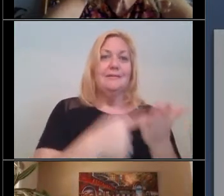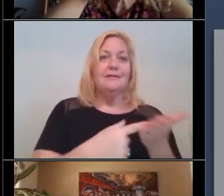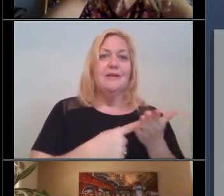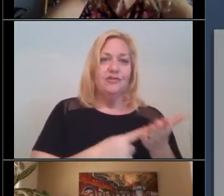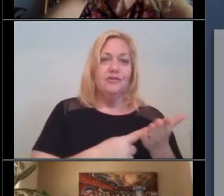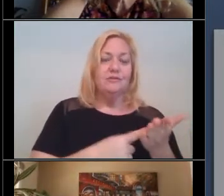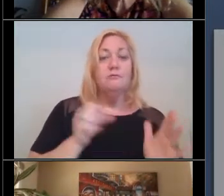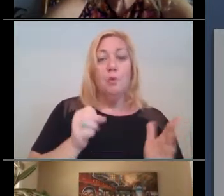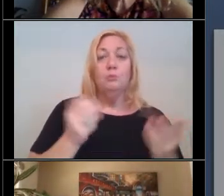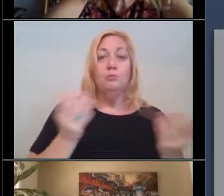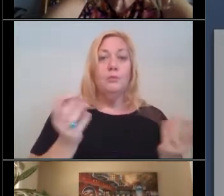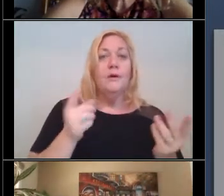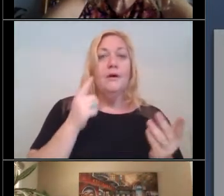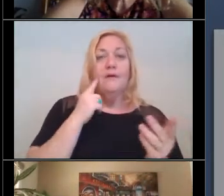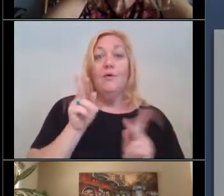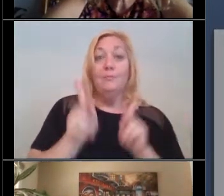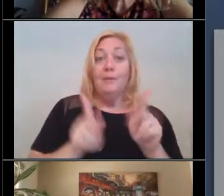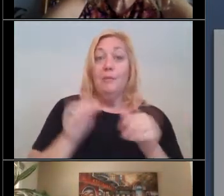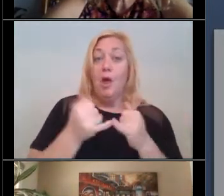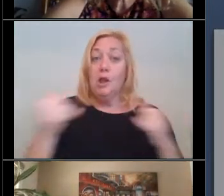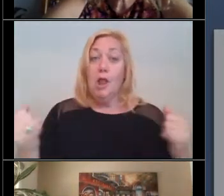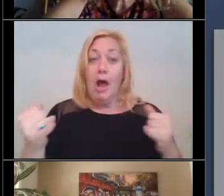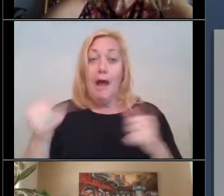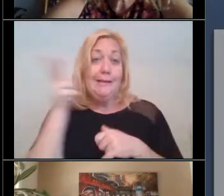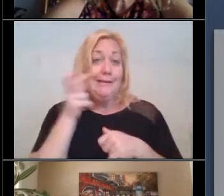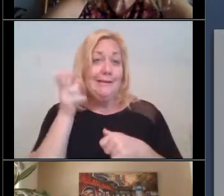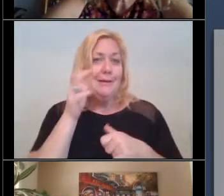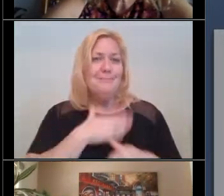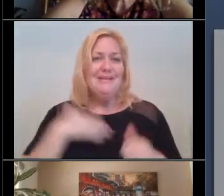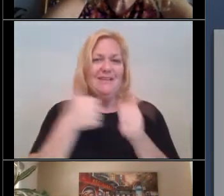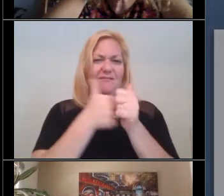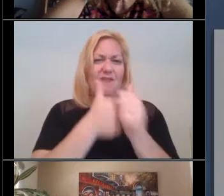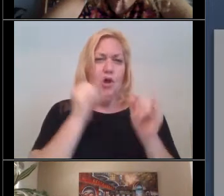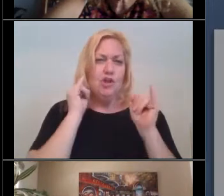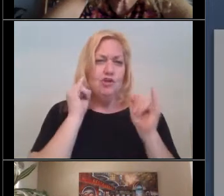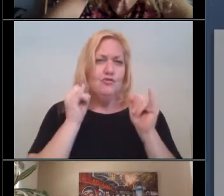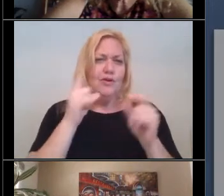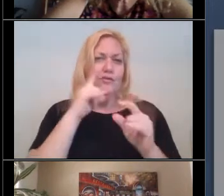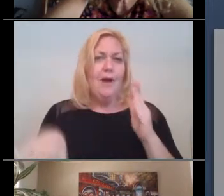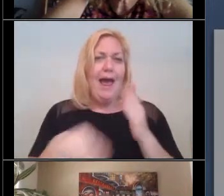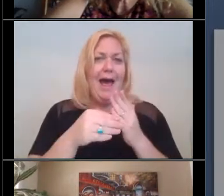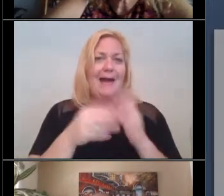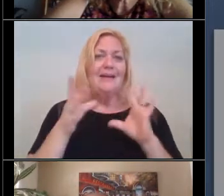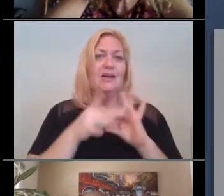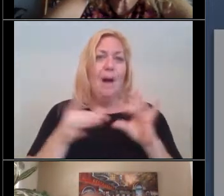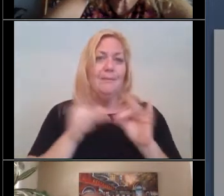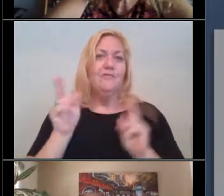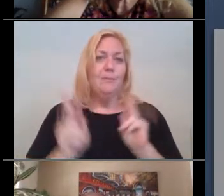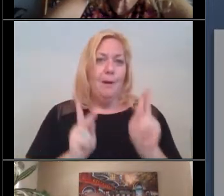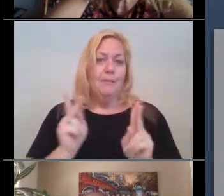So for folks on the line, please follow the instructions for adding public comment.